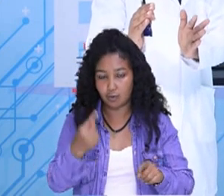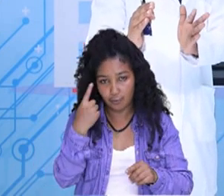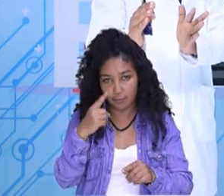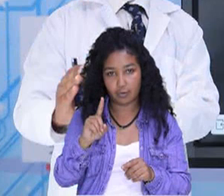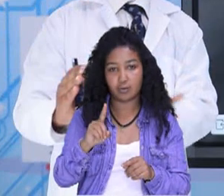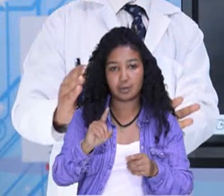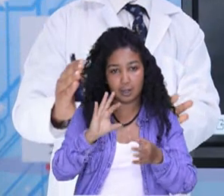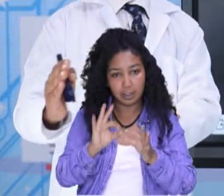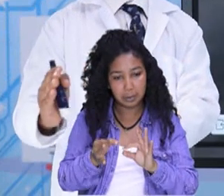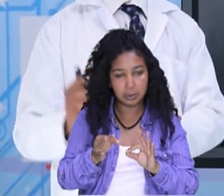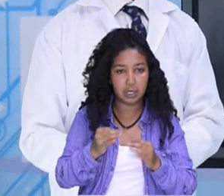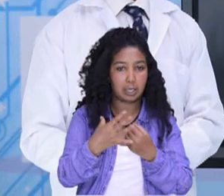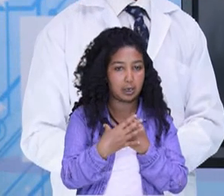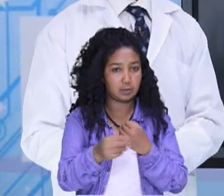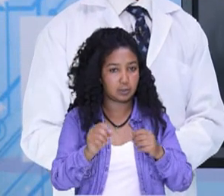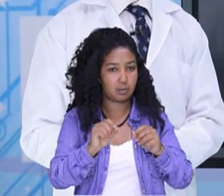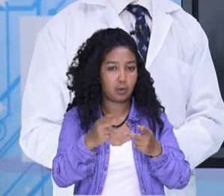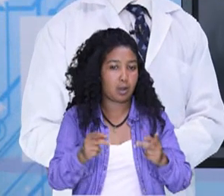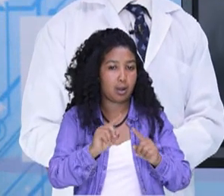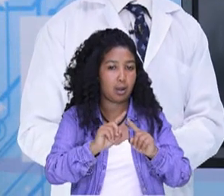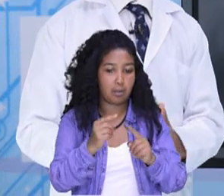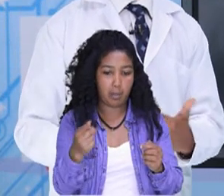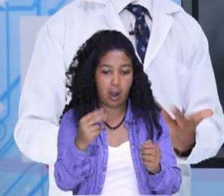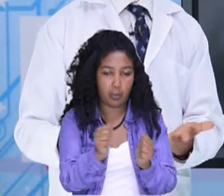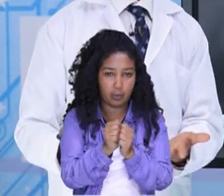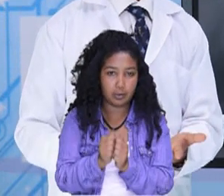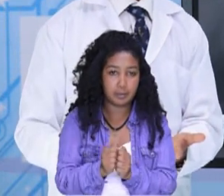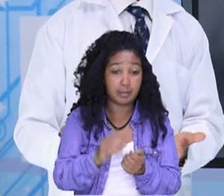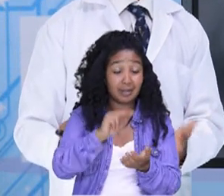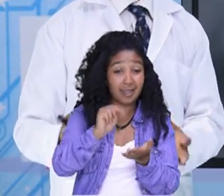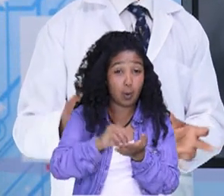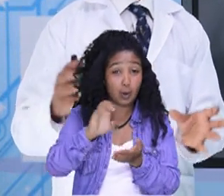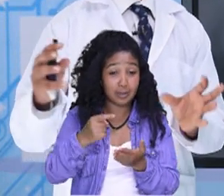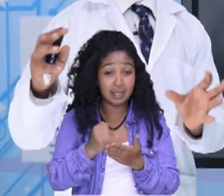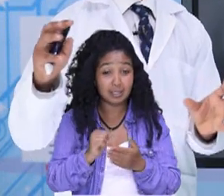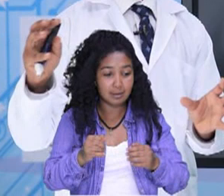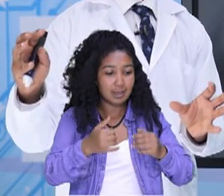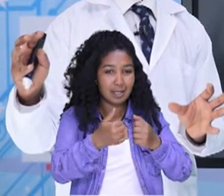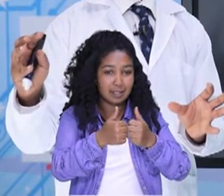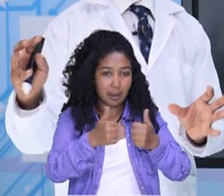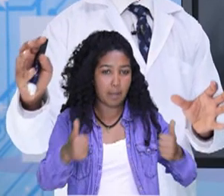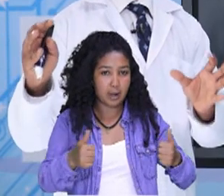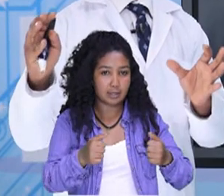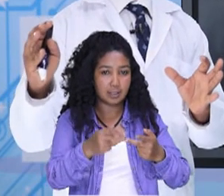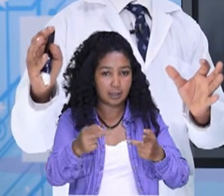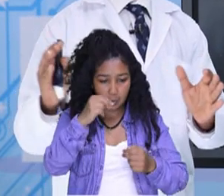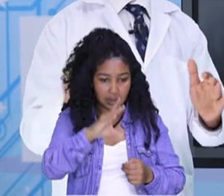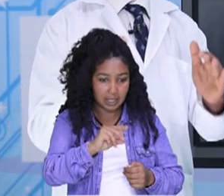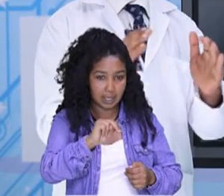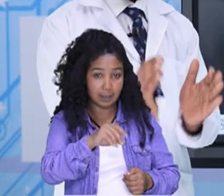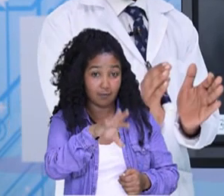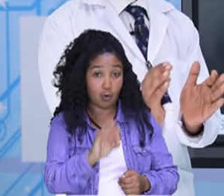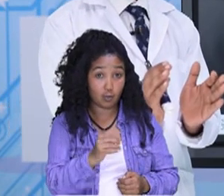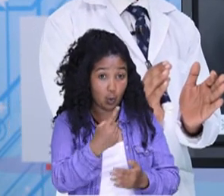for transcription and translation. But for eukaryotes, there is a separate sites because DNA